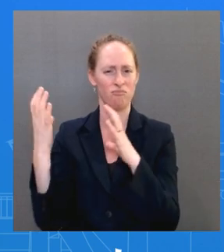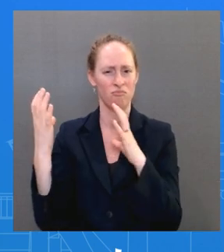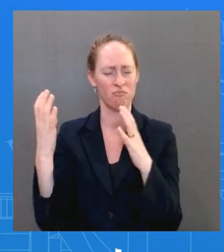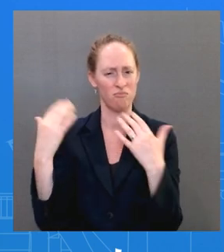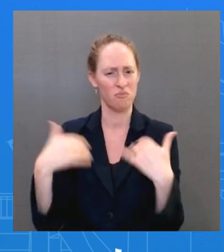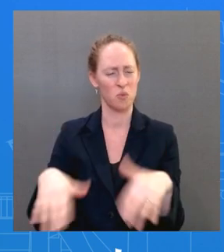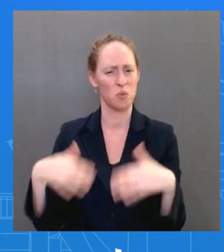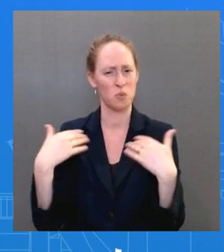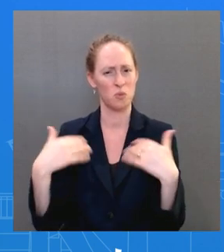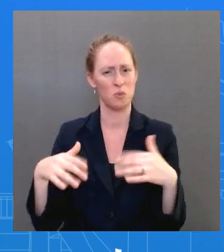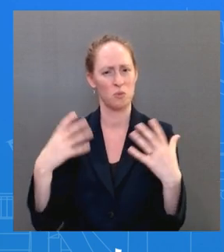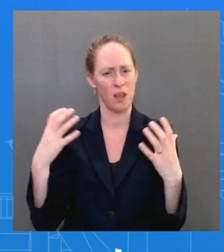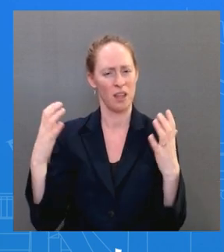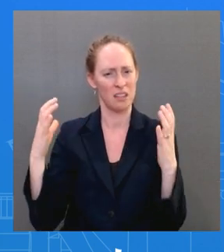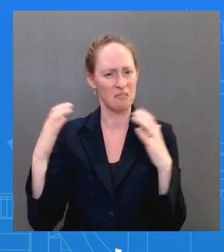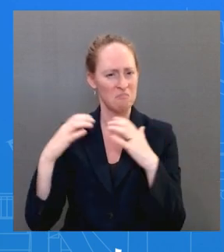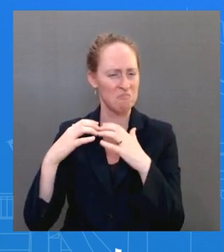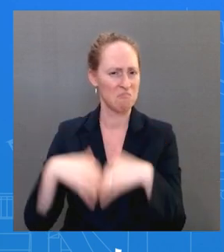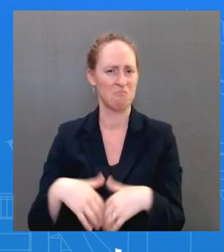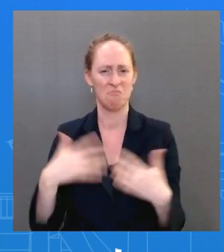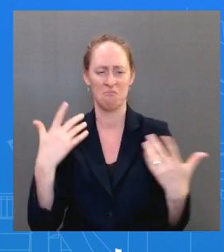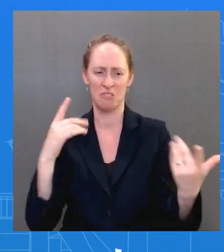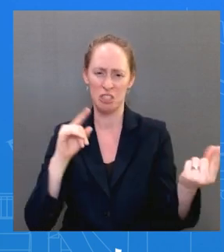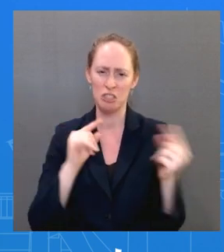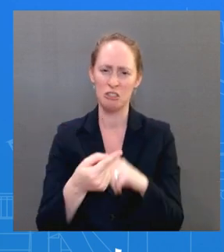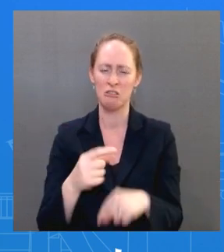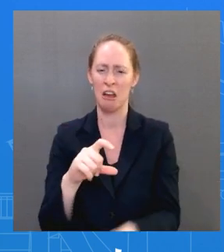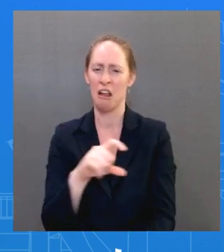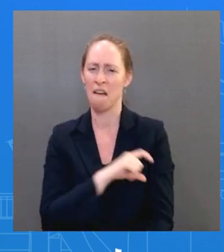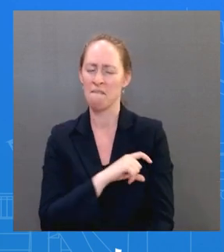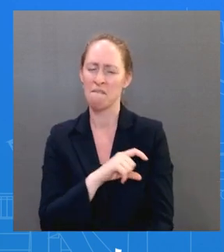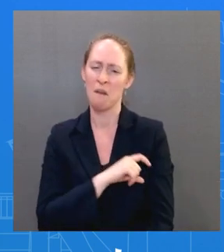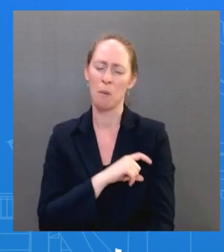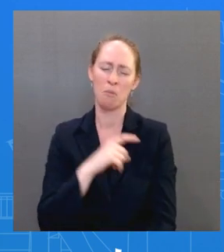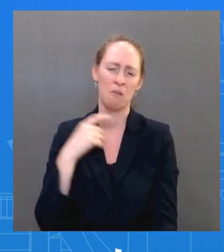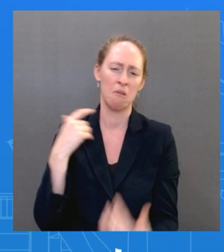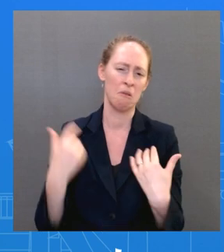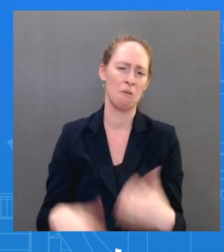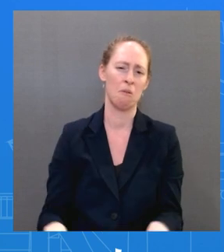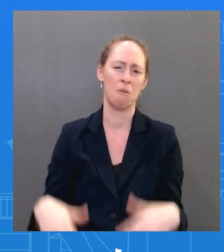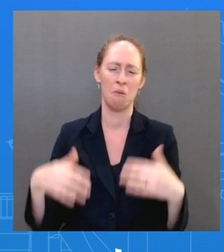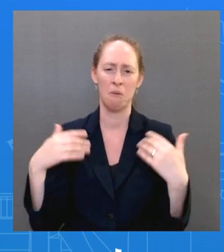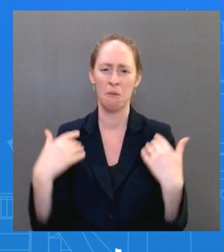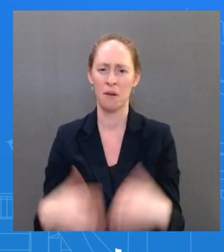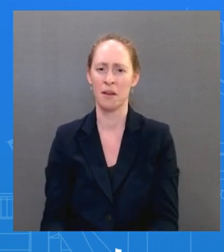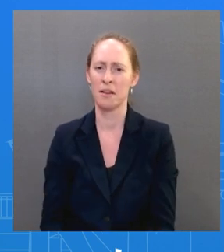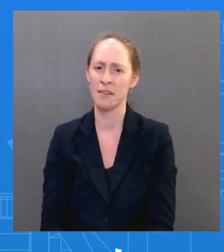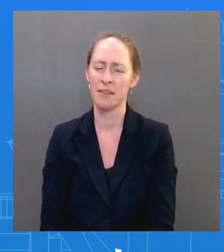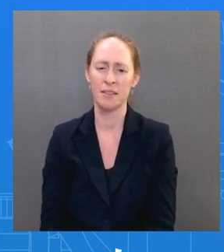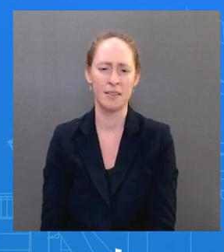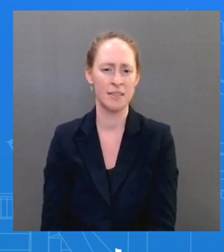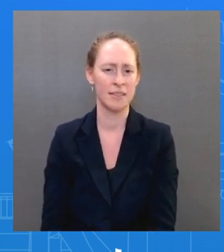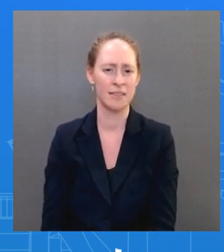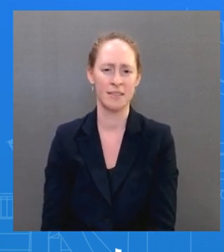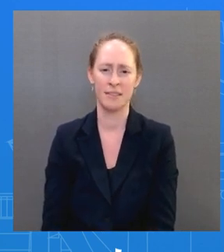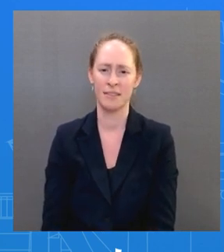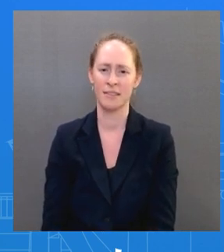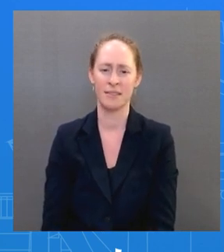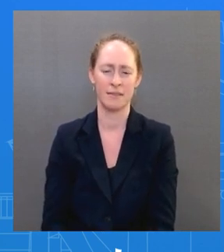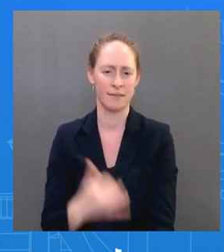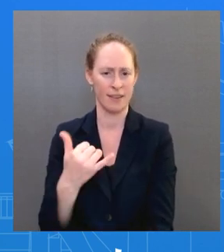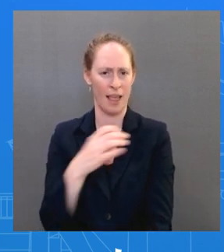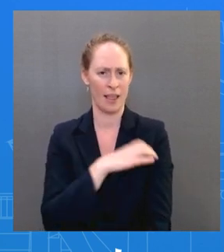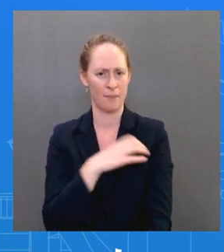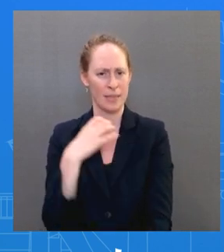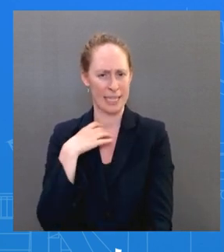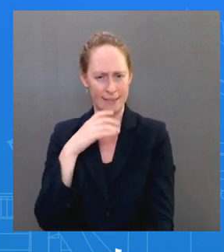6th committee. He believes that they're doing important work. And he really believes that the American people should be watching and paying attention.